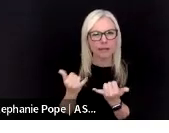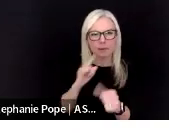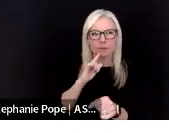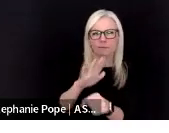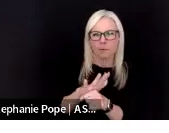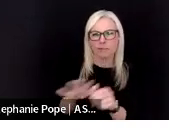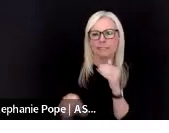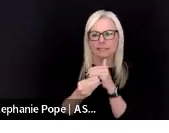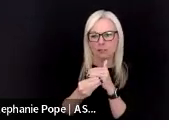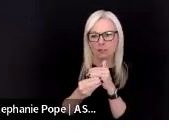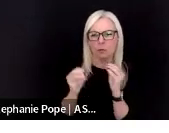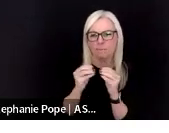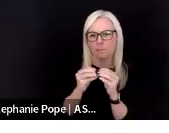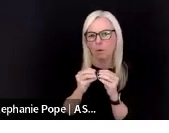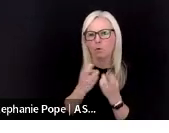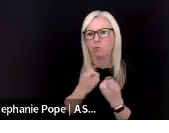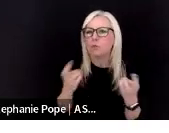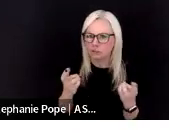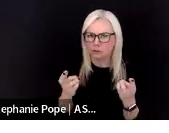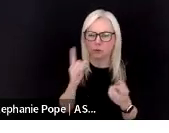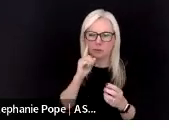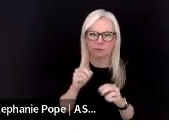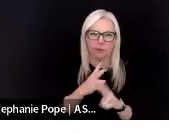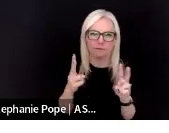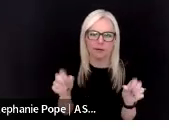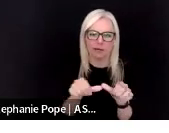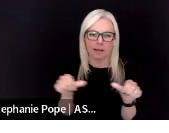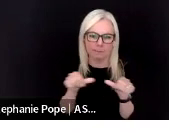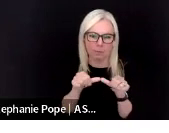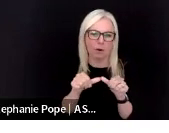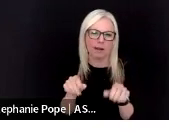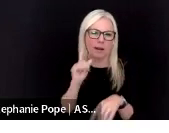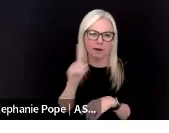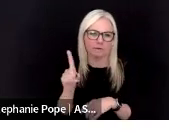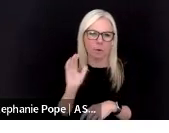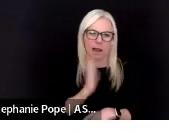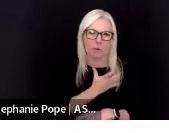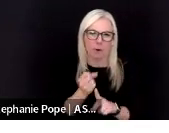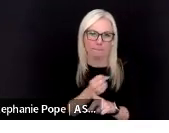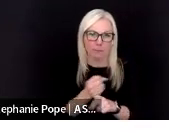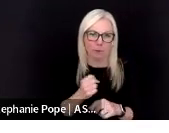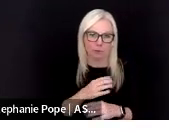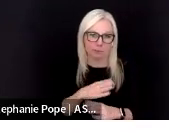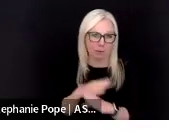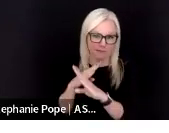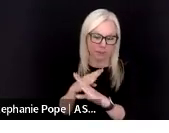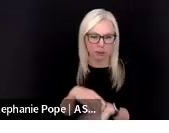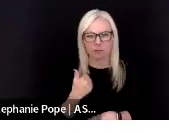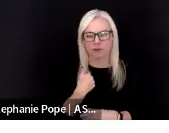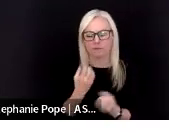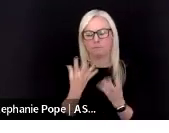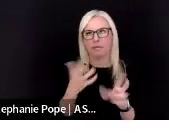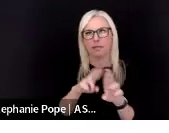additional and I think more significant resources to the very important area of abuse prevention. Our website has a host of resources in this